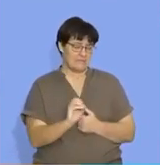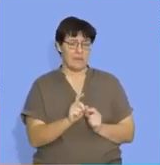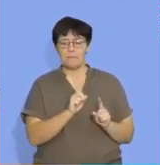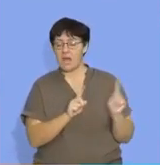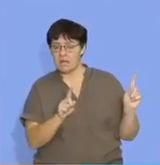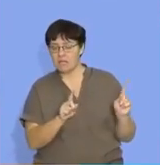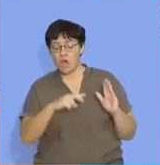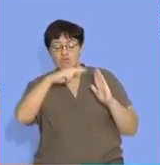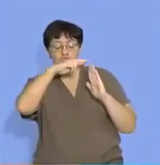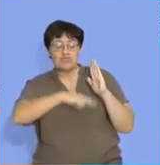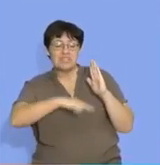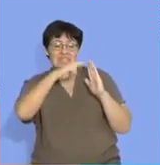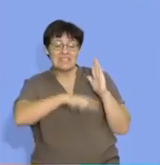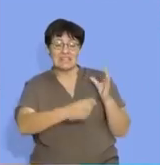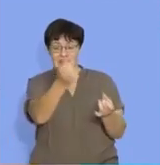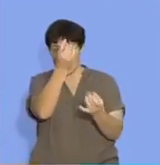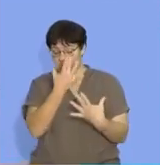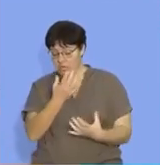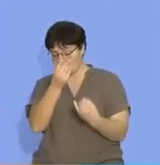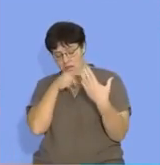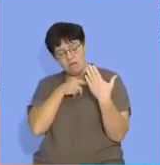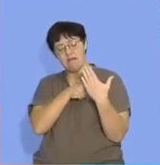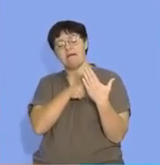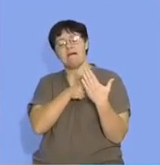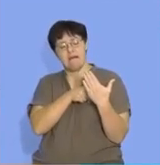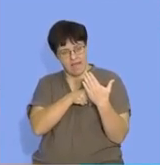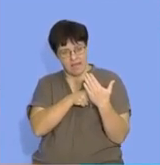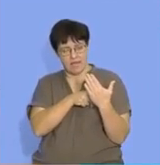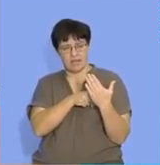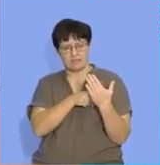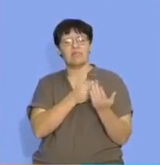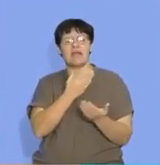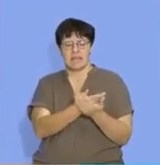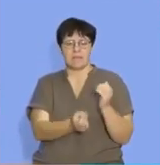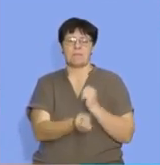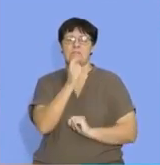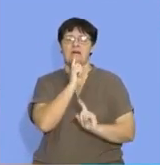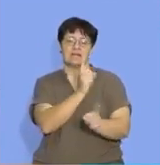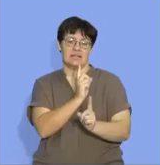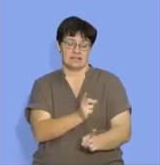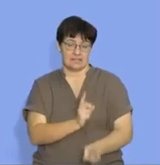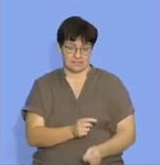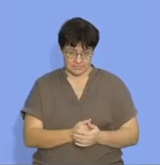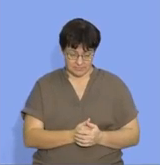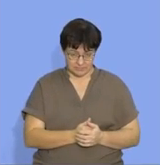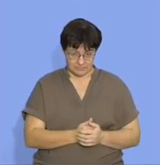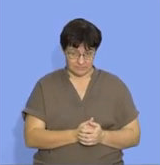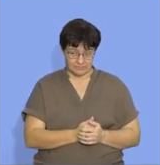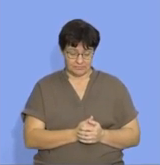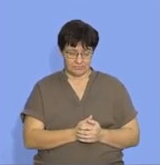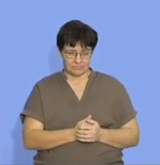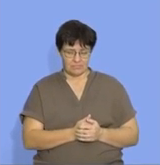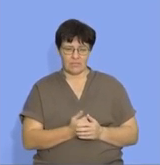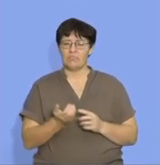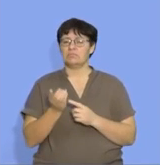you read the information that's given to you, right, you should be able to come up with the answers. Okay, guys, so I'm going to